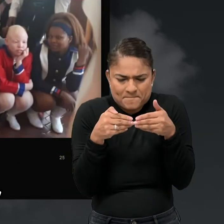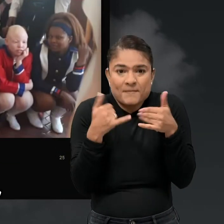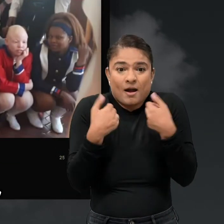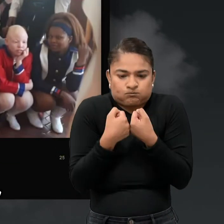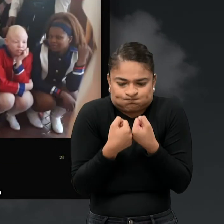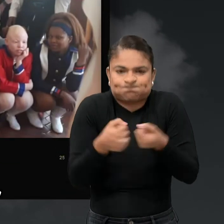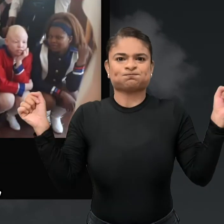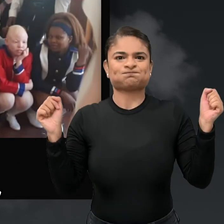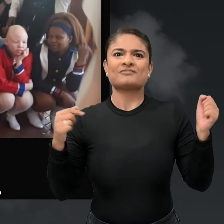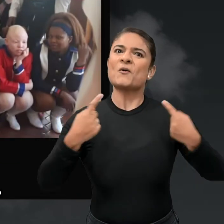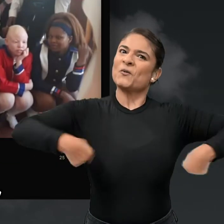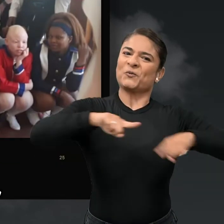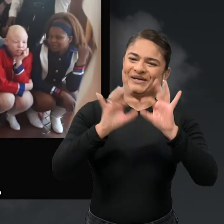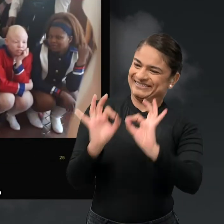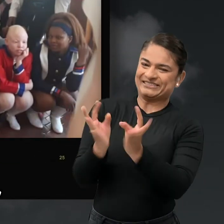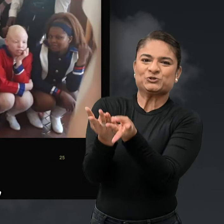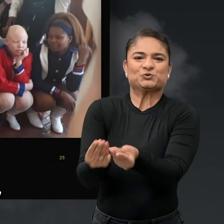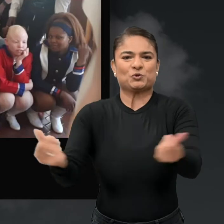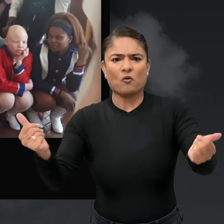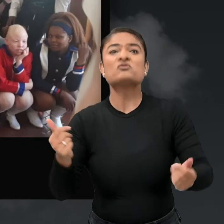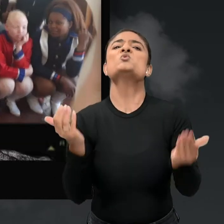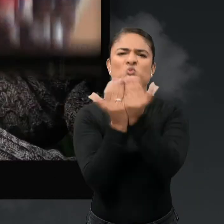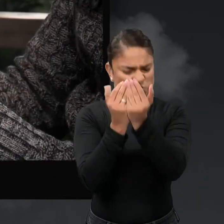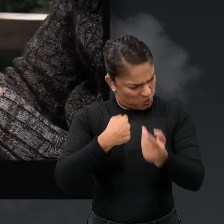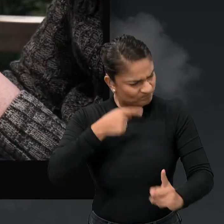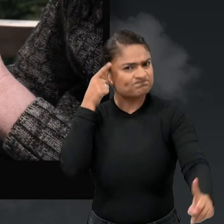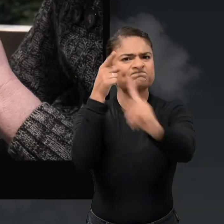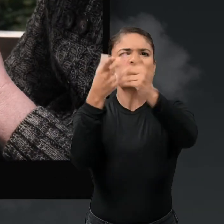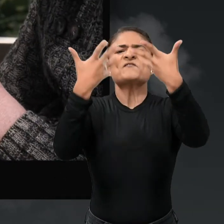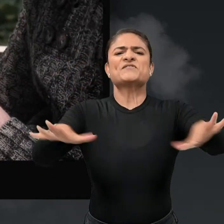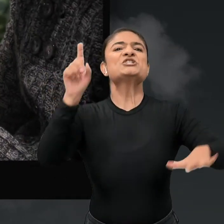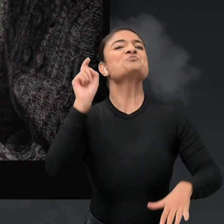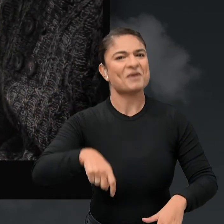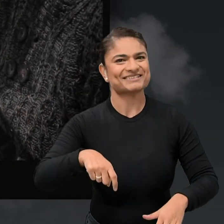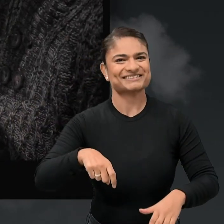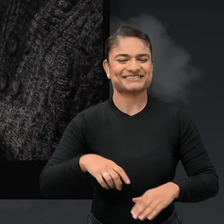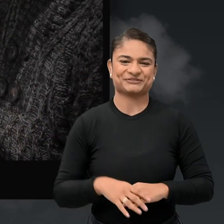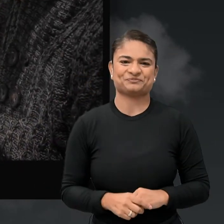self-belief that was hidden and the resolve that I'm going to finish school.